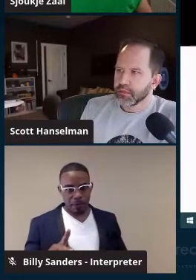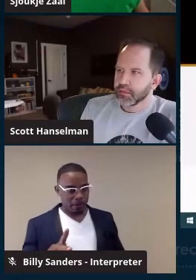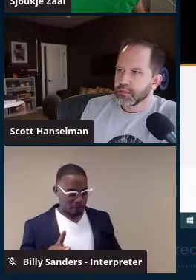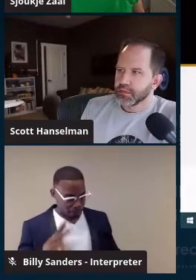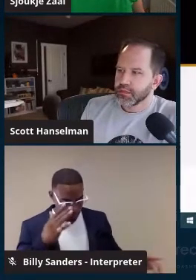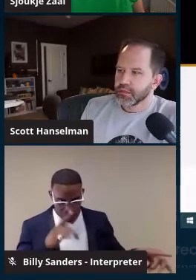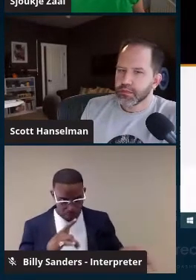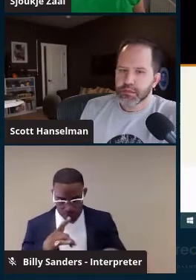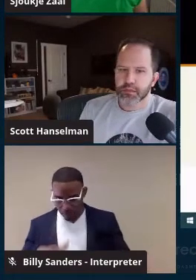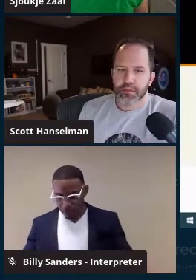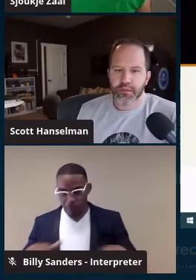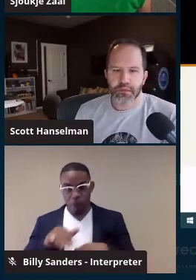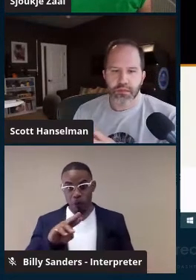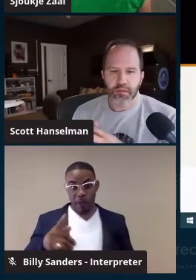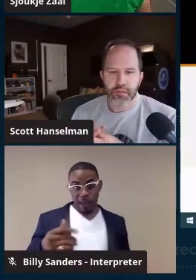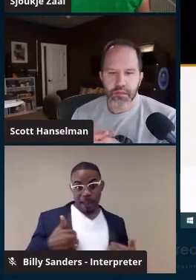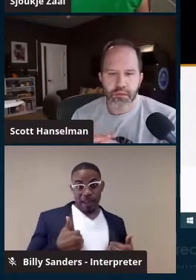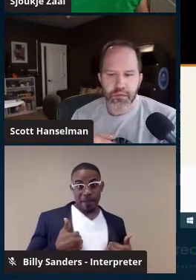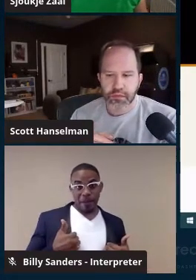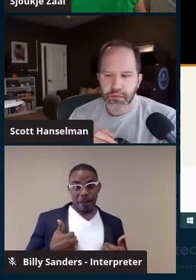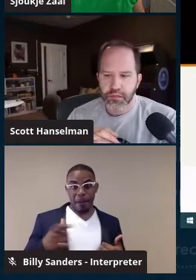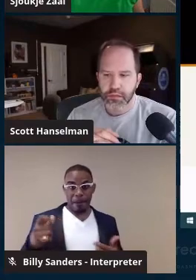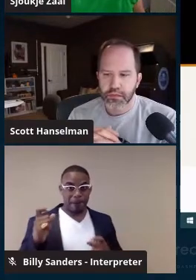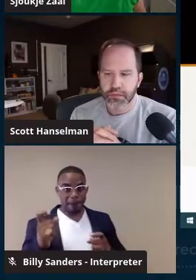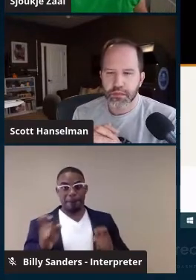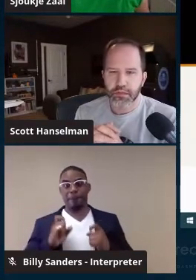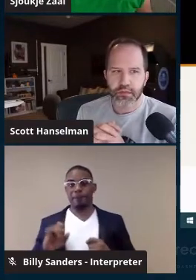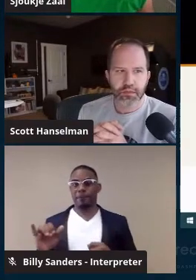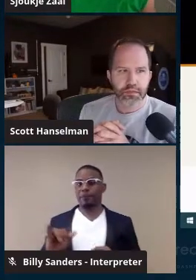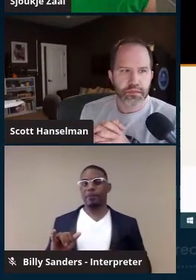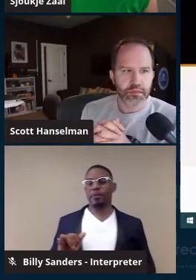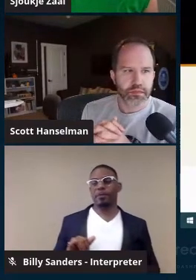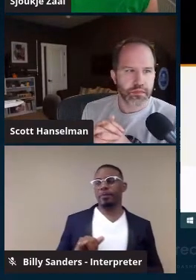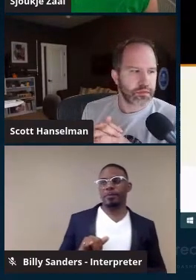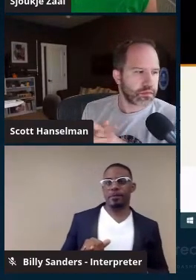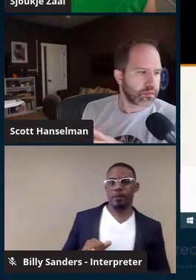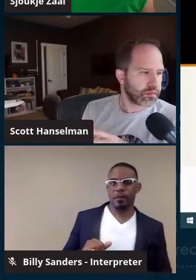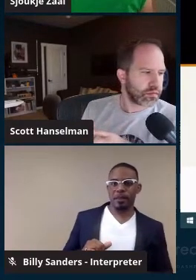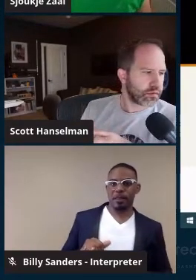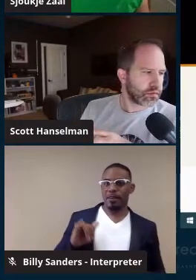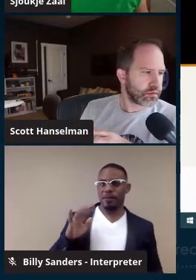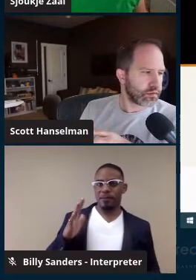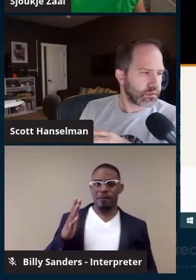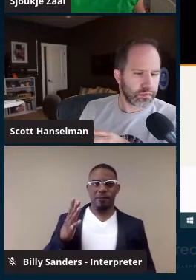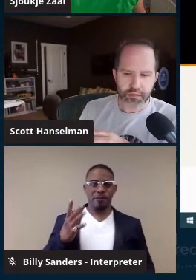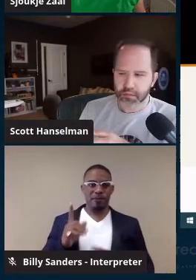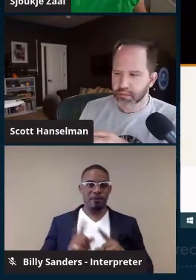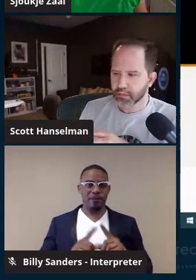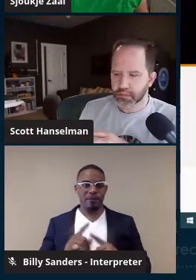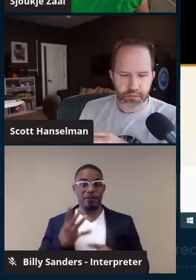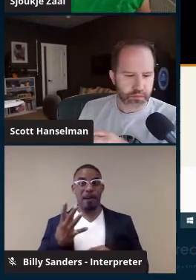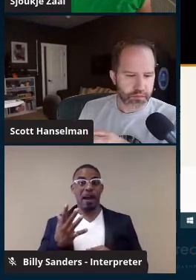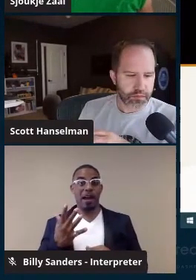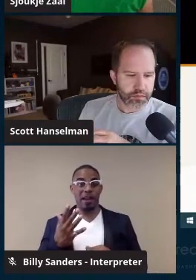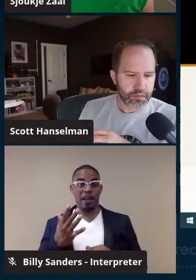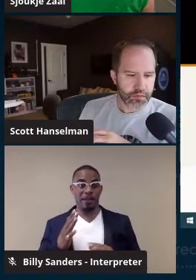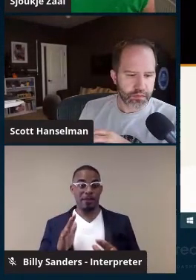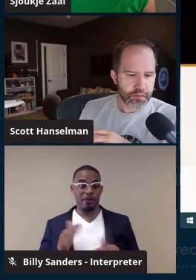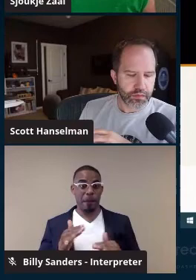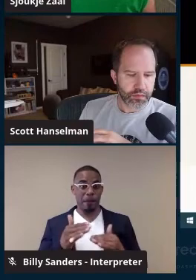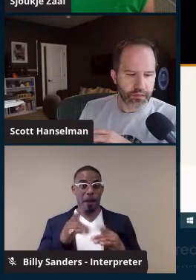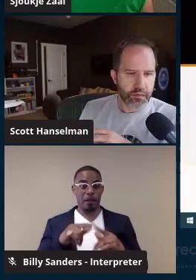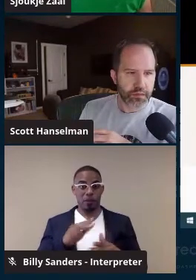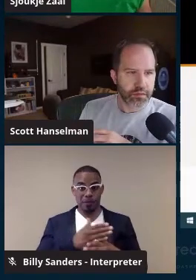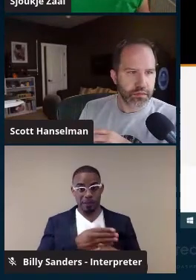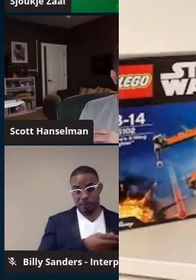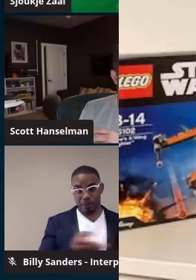in London. They're in the UK. And they've given us, like, 5 Star Wars boxes to share.